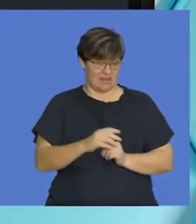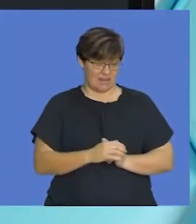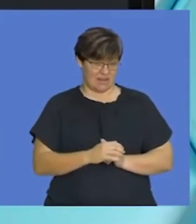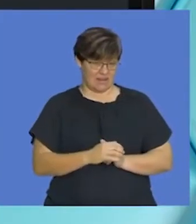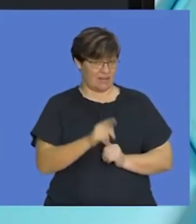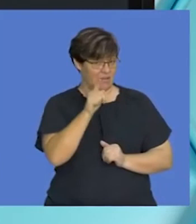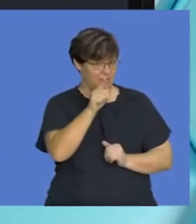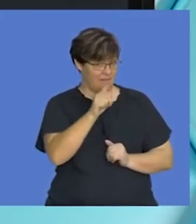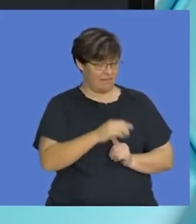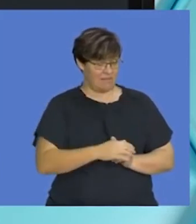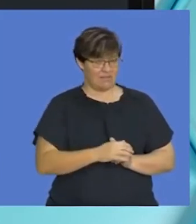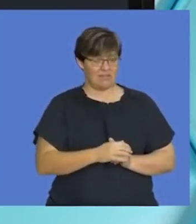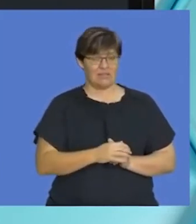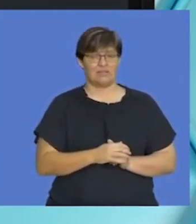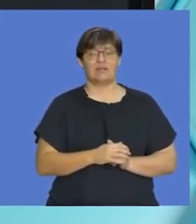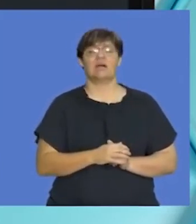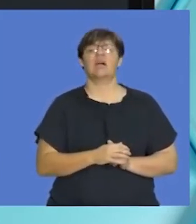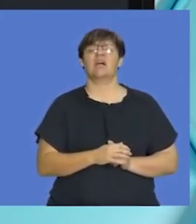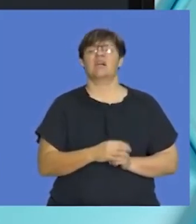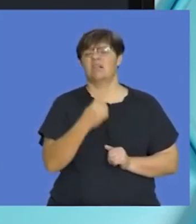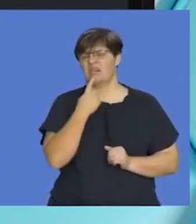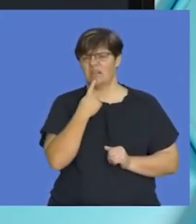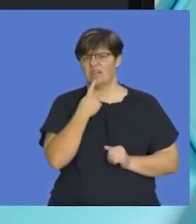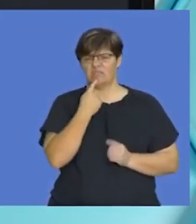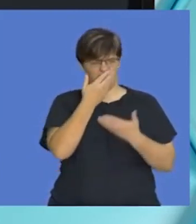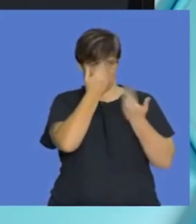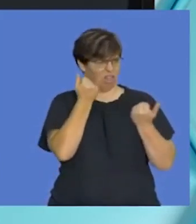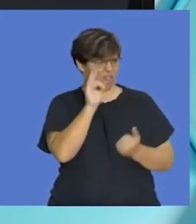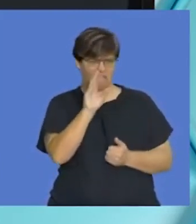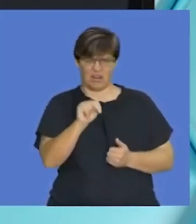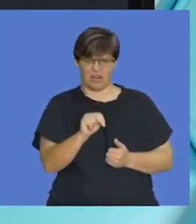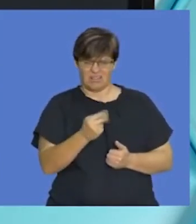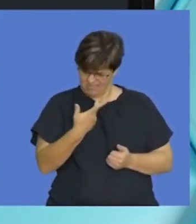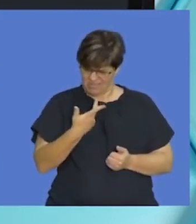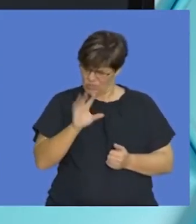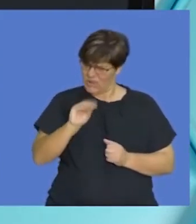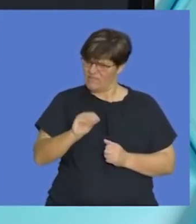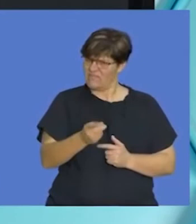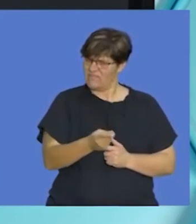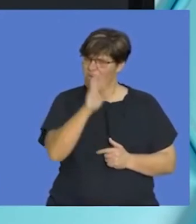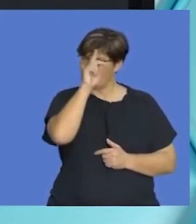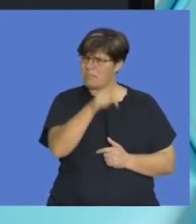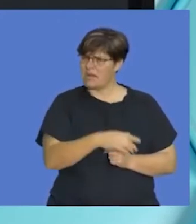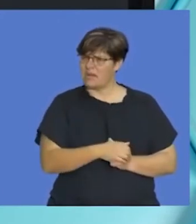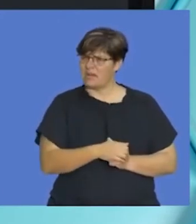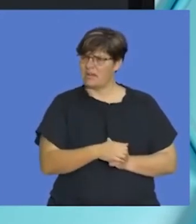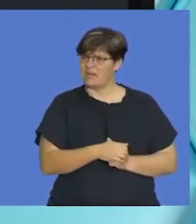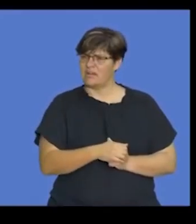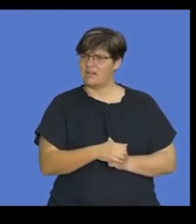Hopefully you're now going, but we don't know Fn. Of course we do. Remember, toy